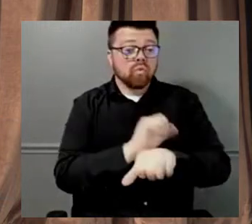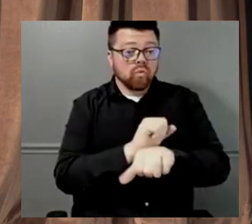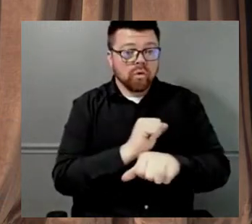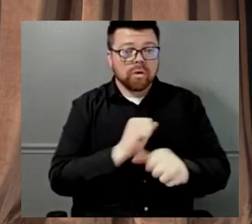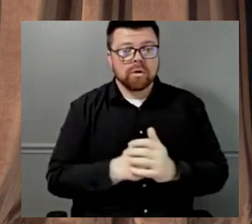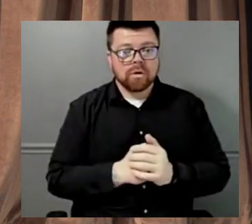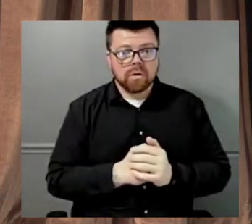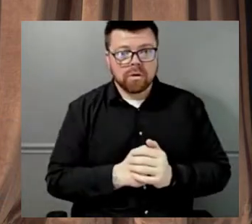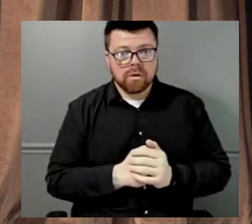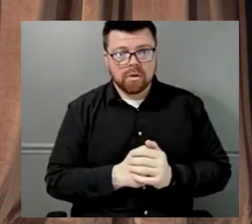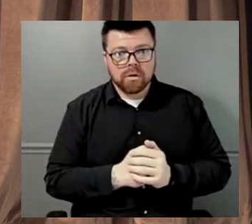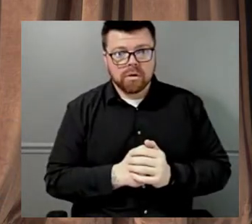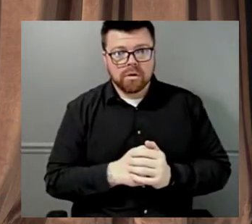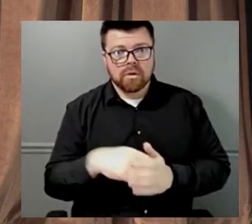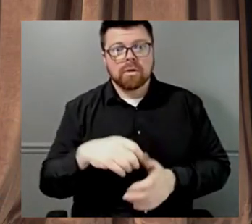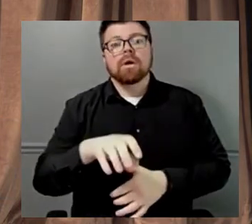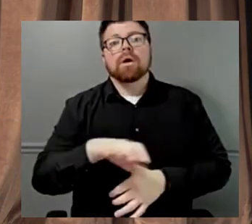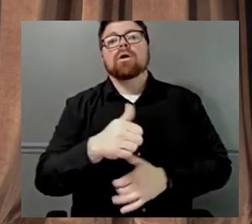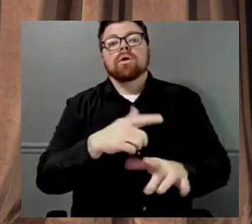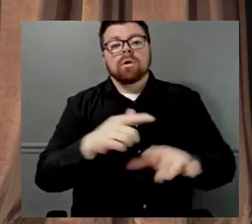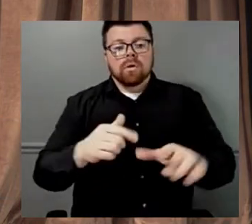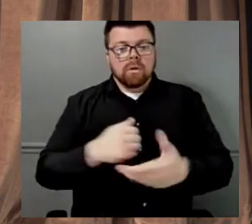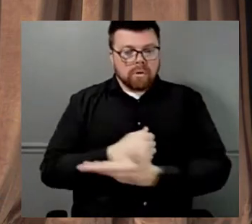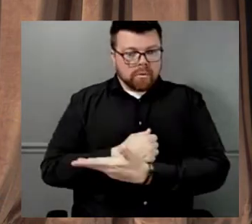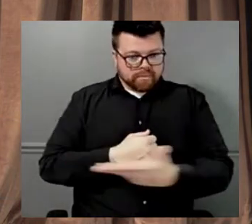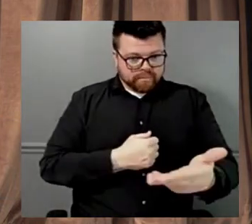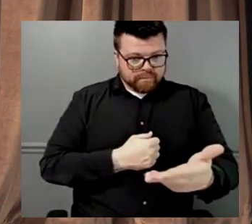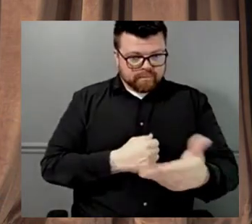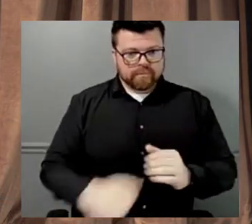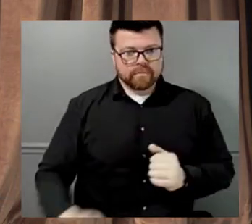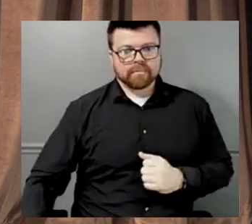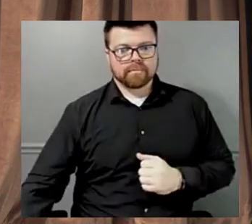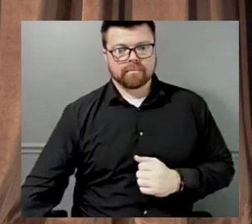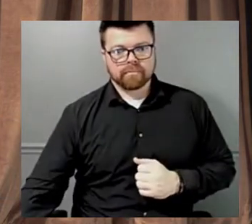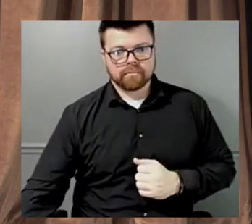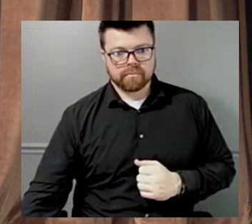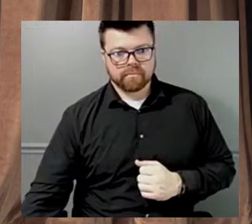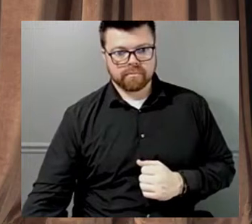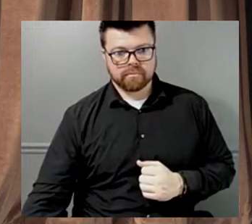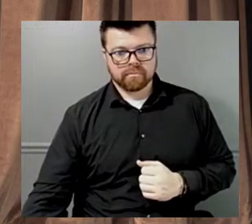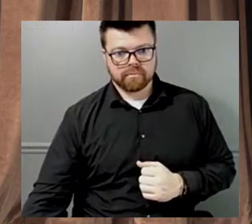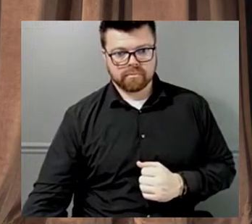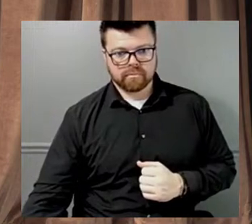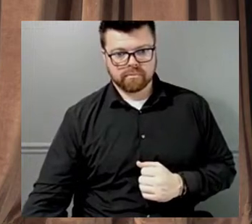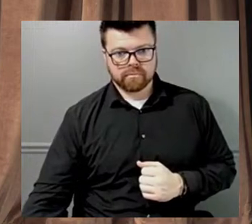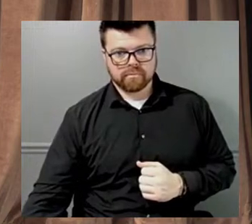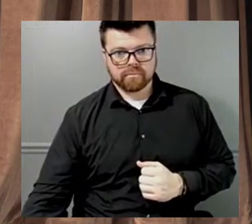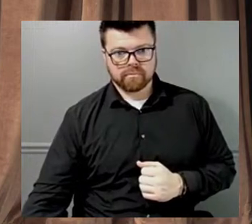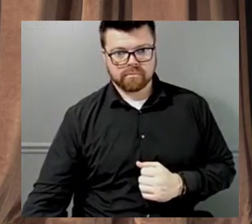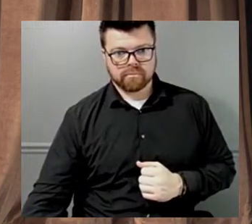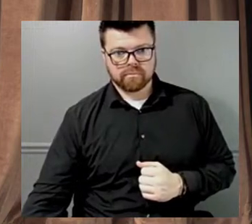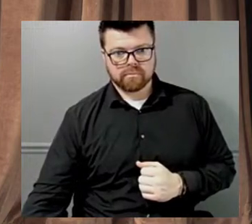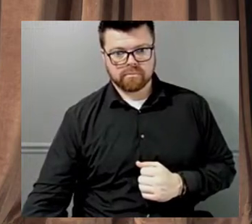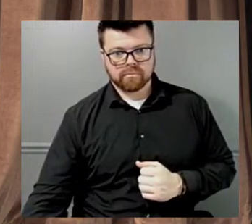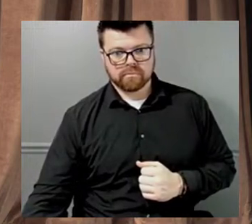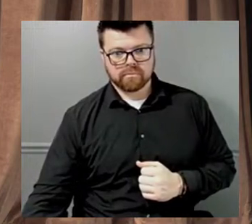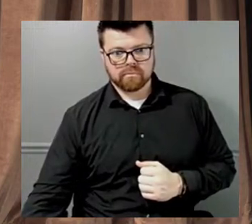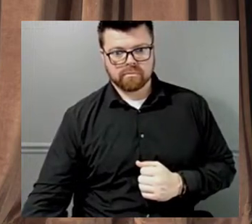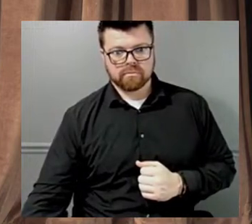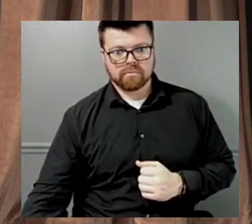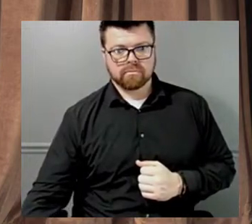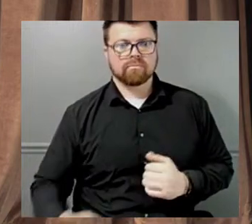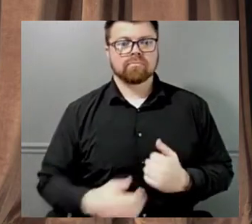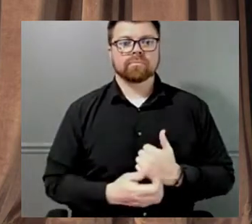belagana nishlin anastasia tachini bashachin belagana dasha chedo trabaha dashanale lo kantiel de nasha ado washington de